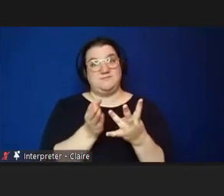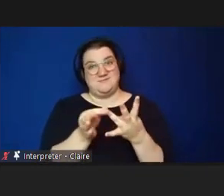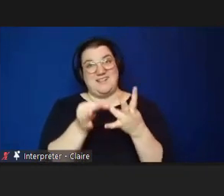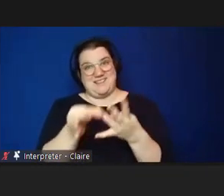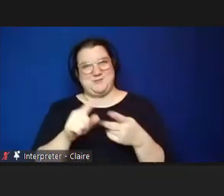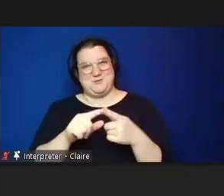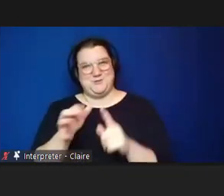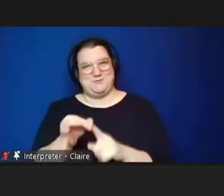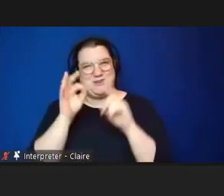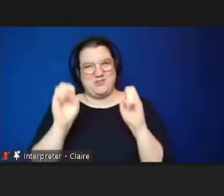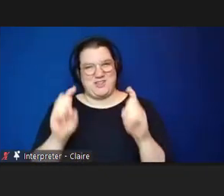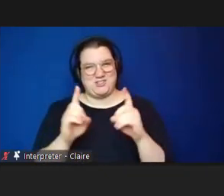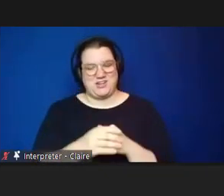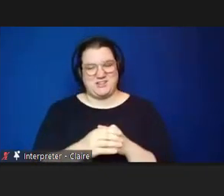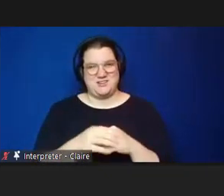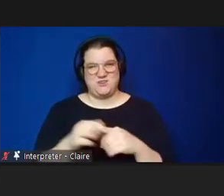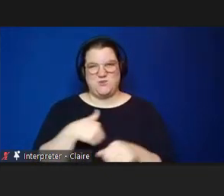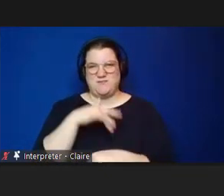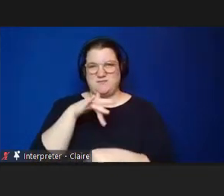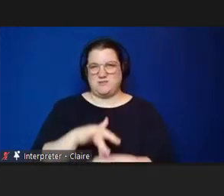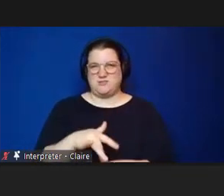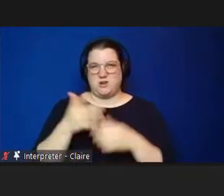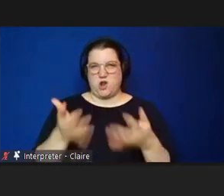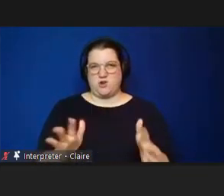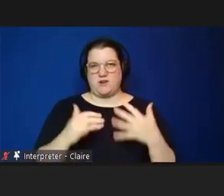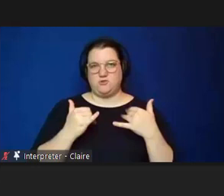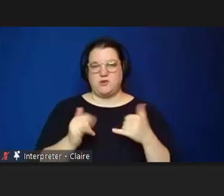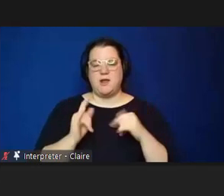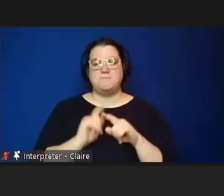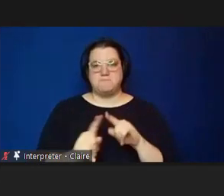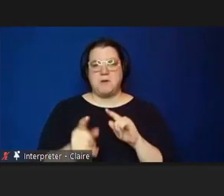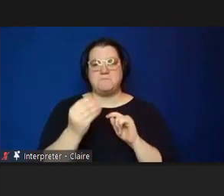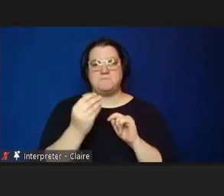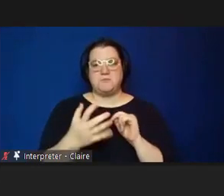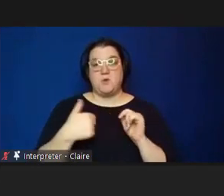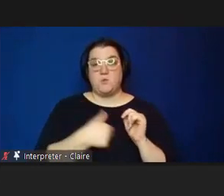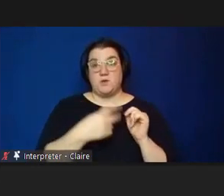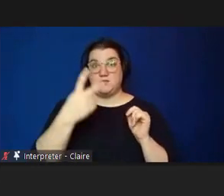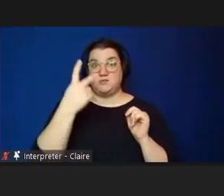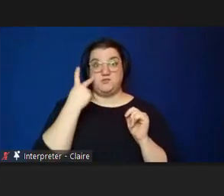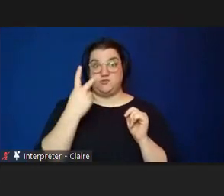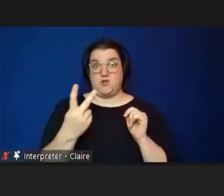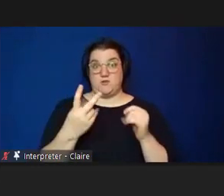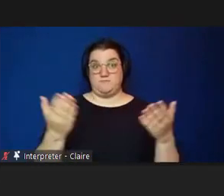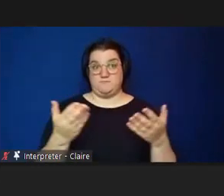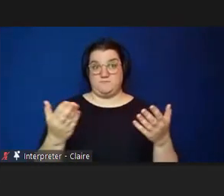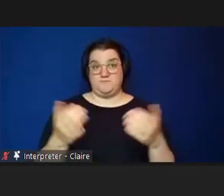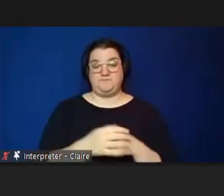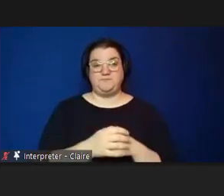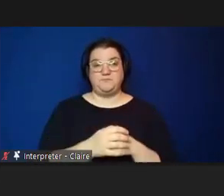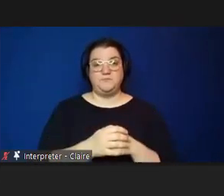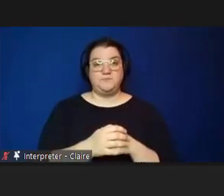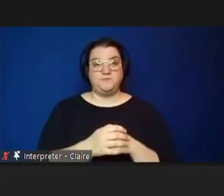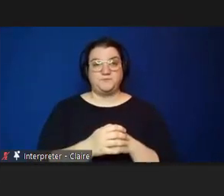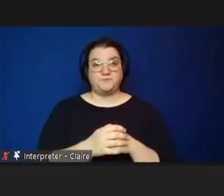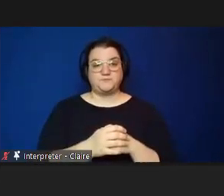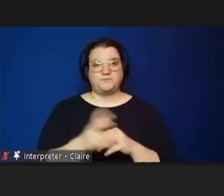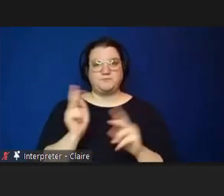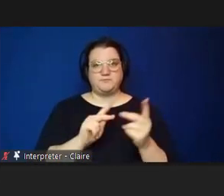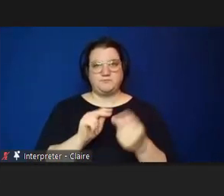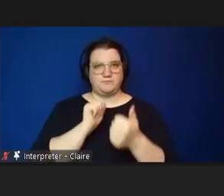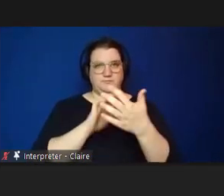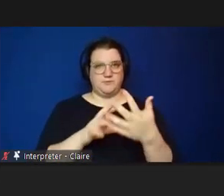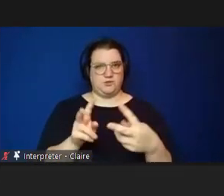which we've touched on already today, but we saw that people were coming across two issues with